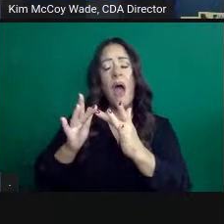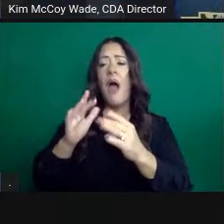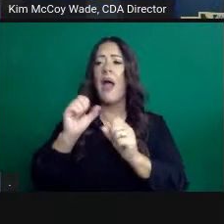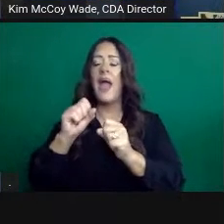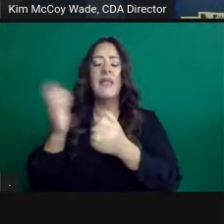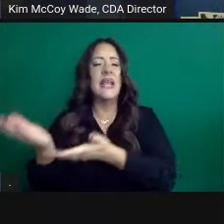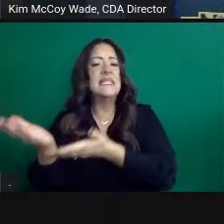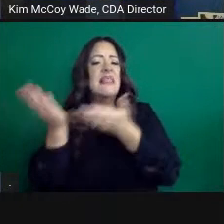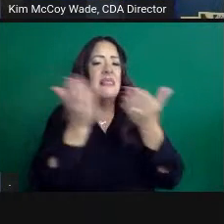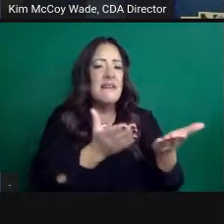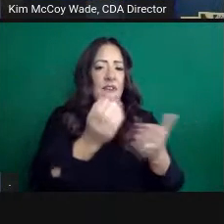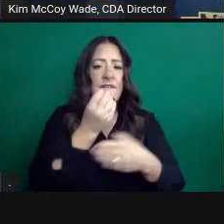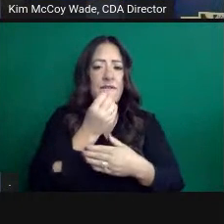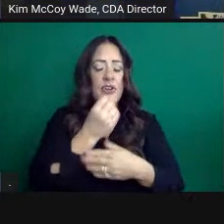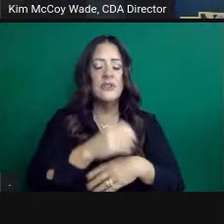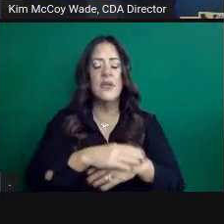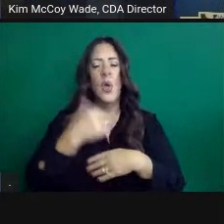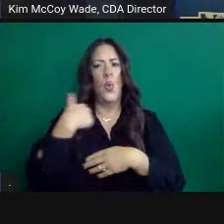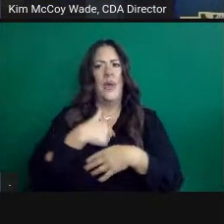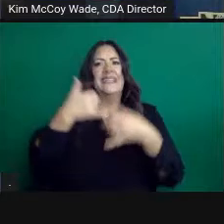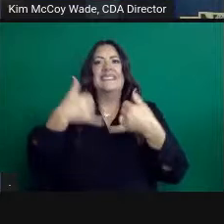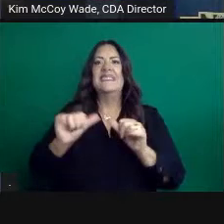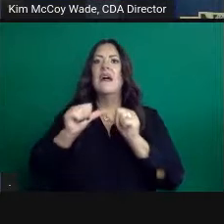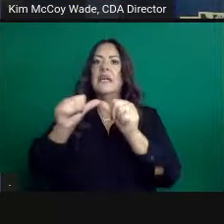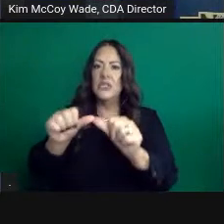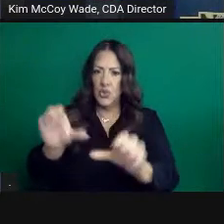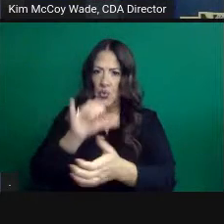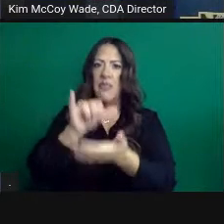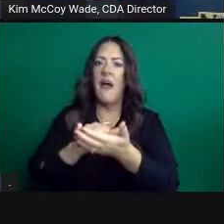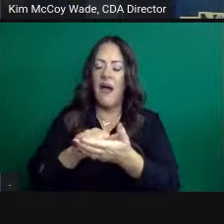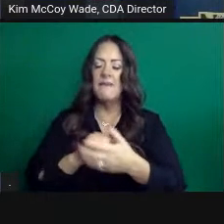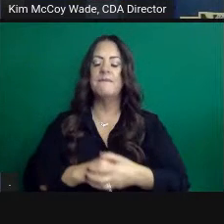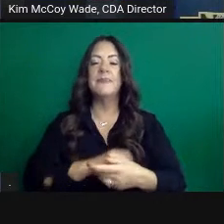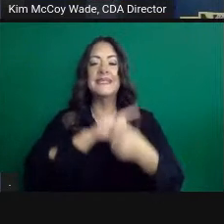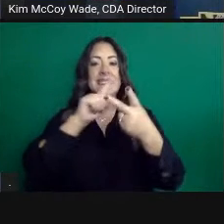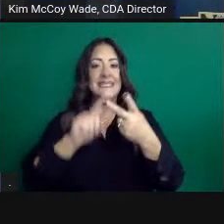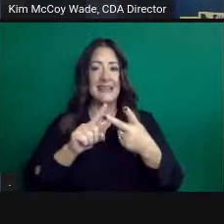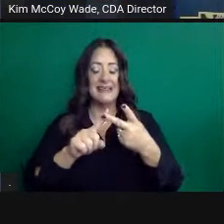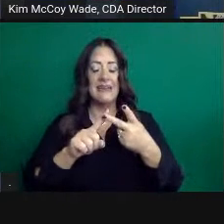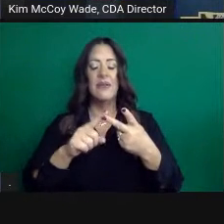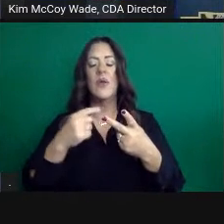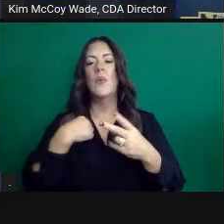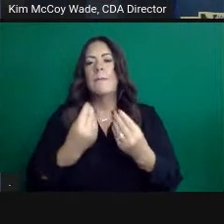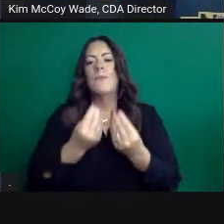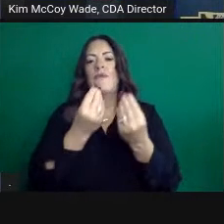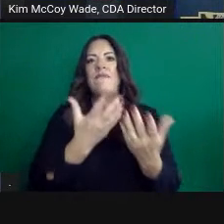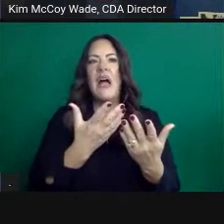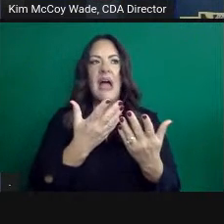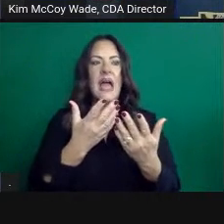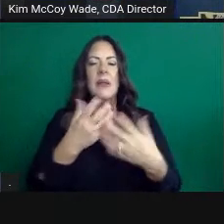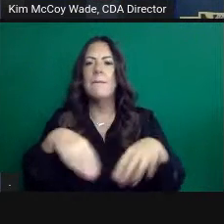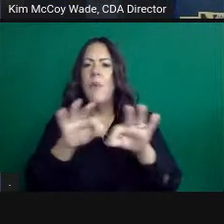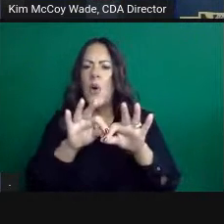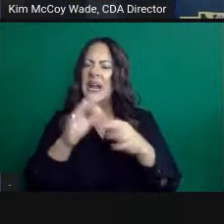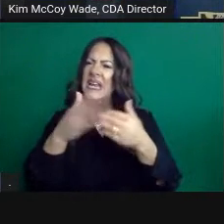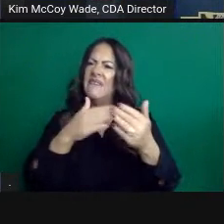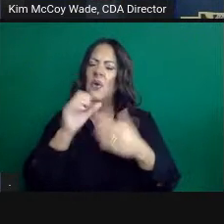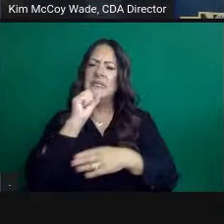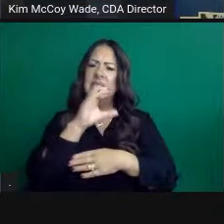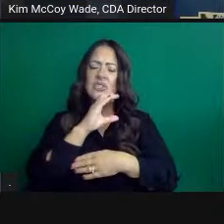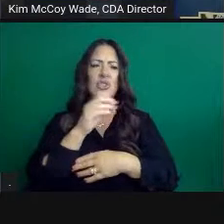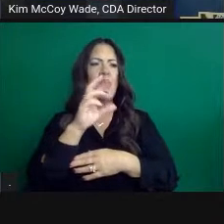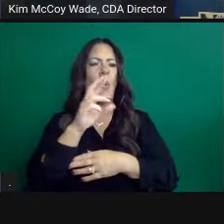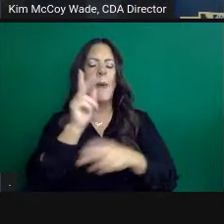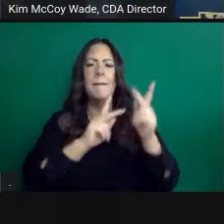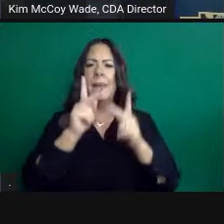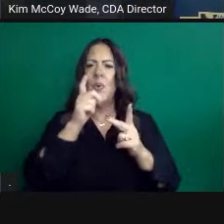So those efforts continue. On the second front, staying connected and engaged, so important as we physically isolate that we try